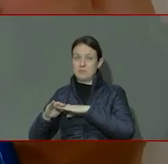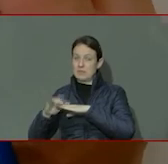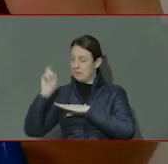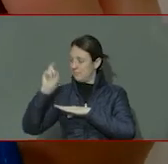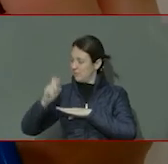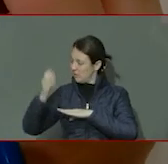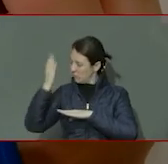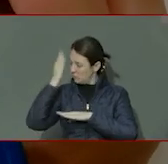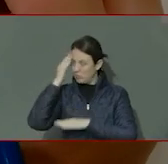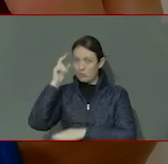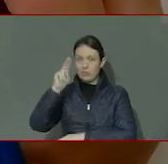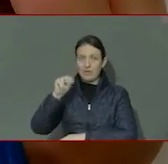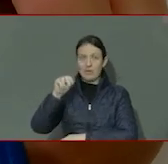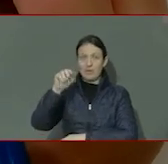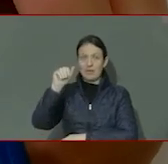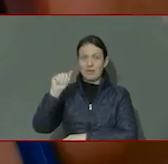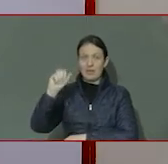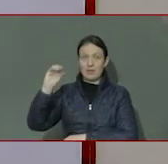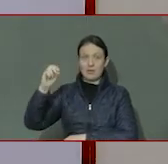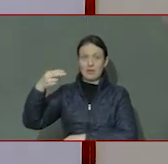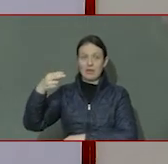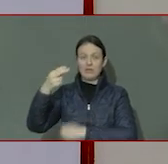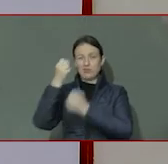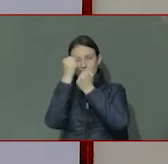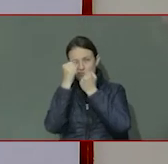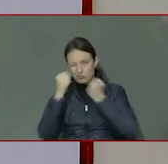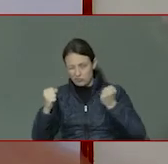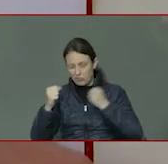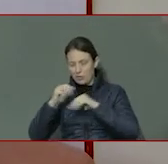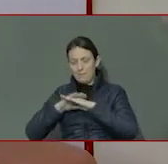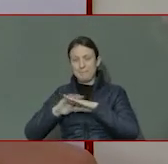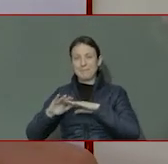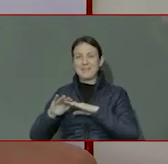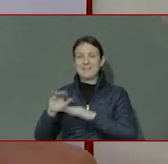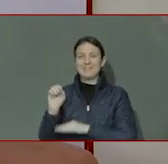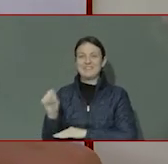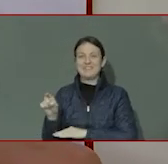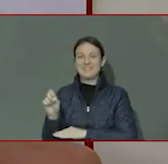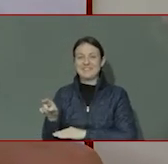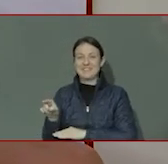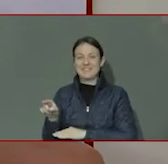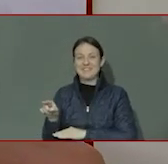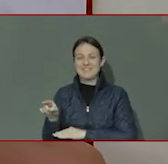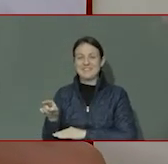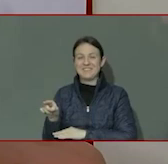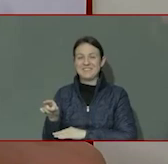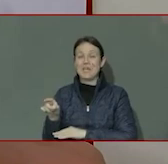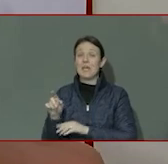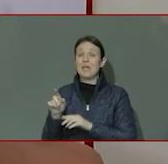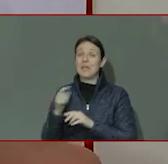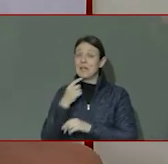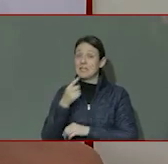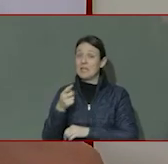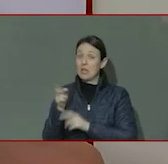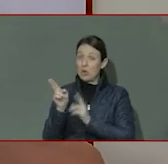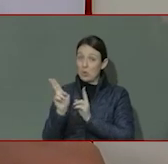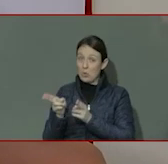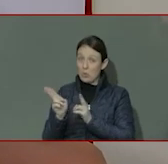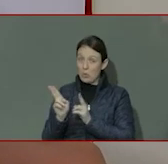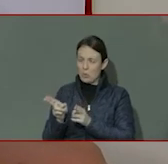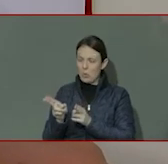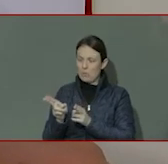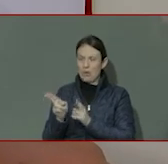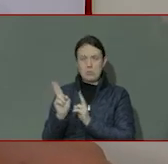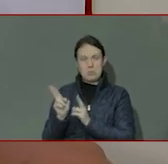Immediately you know it is a strong base. It is a standard solution. So what is a